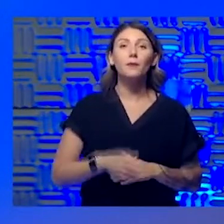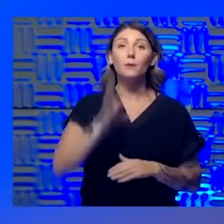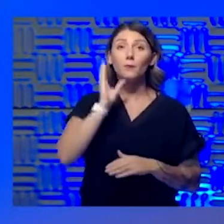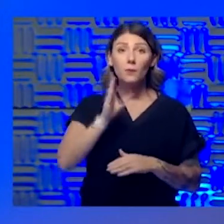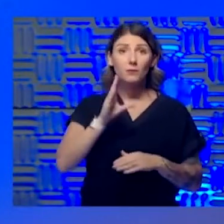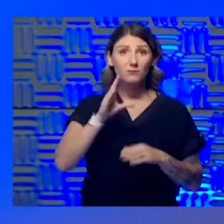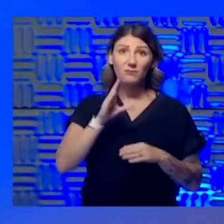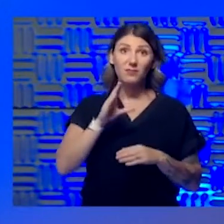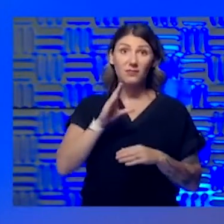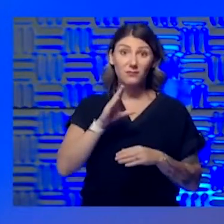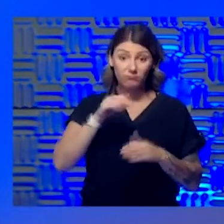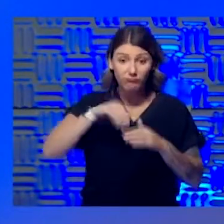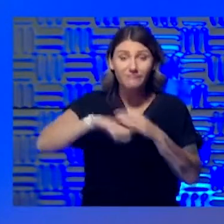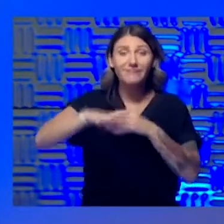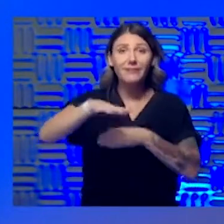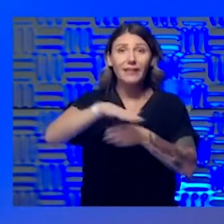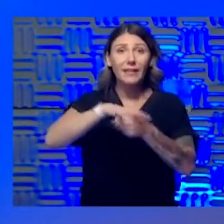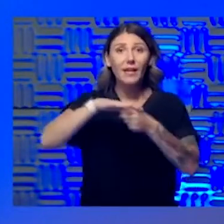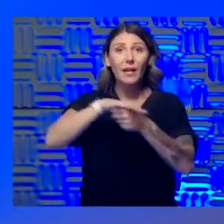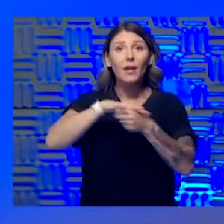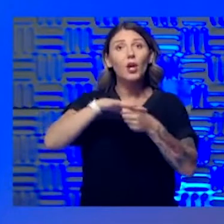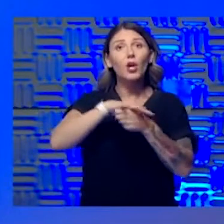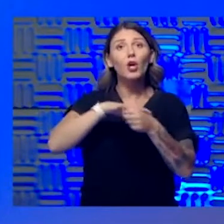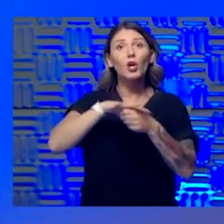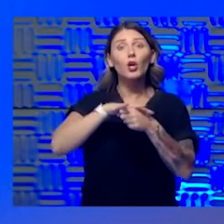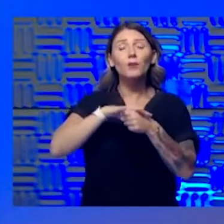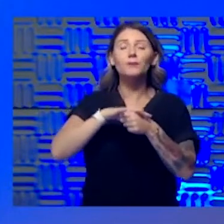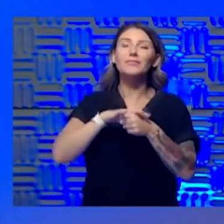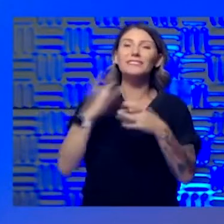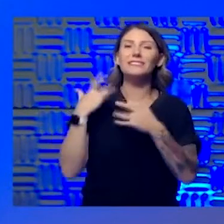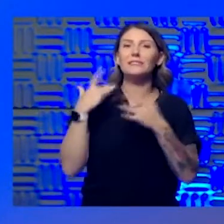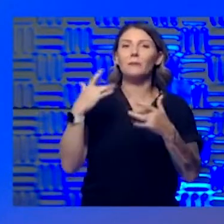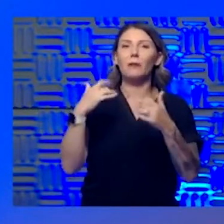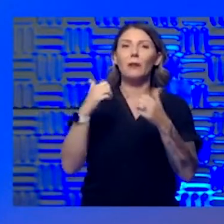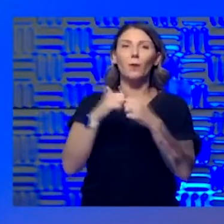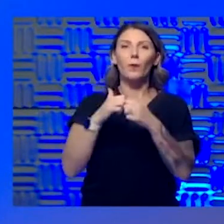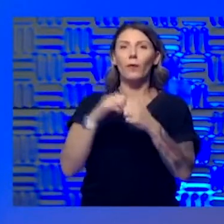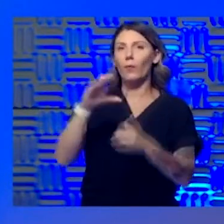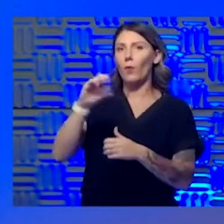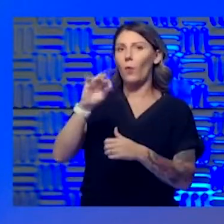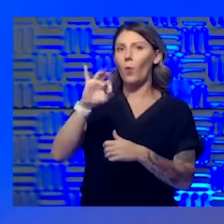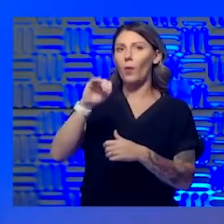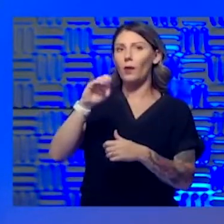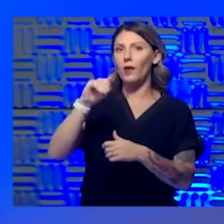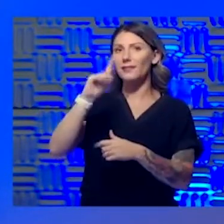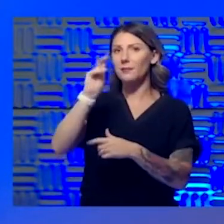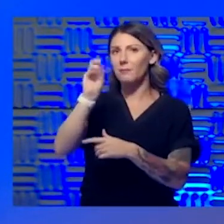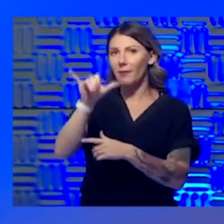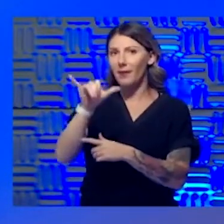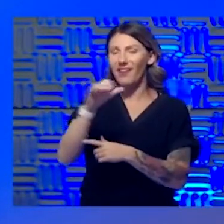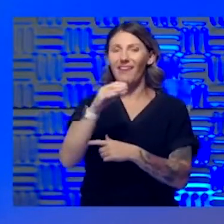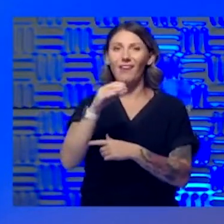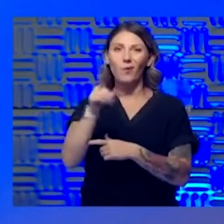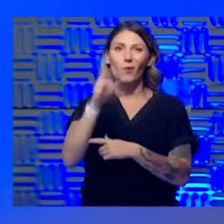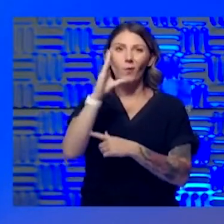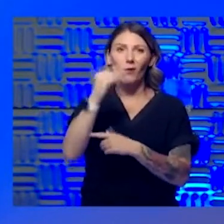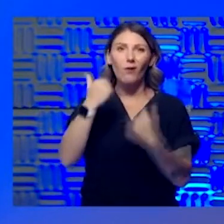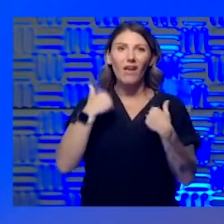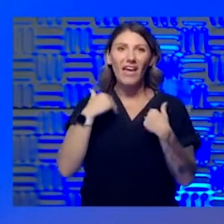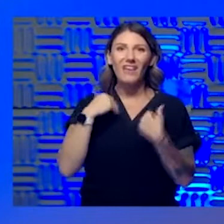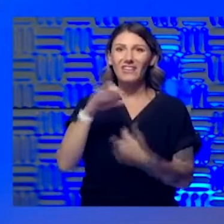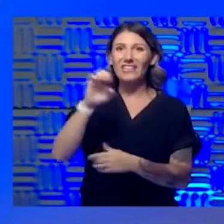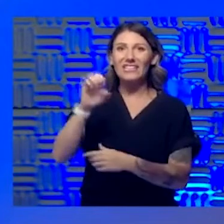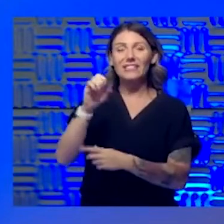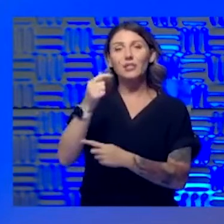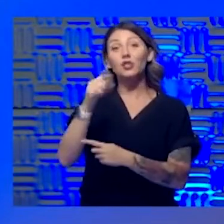area, they're going to have to, usually with a colonoscopy, you're probably also getting an EGD as well, so that could be some aerosol generating.